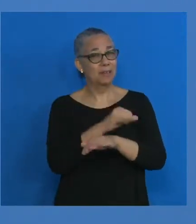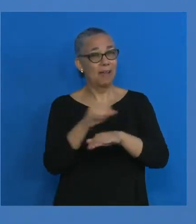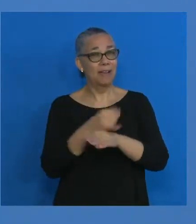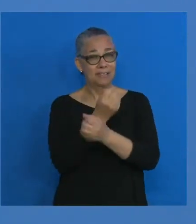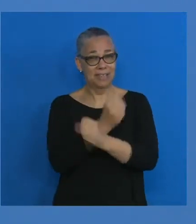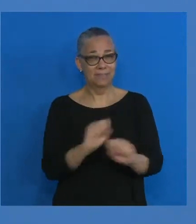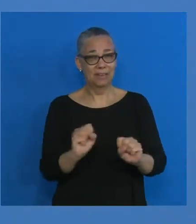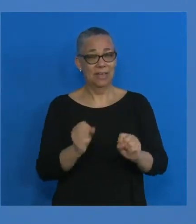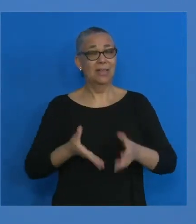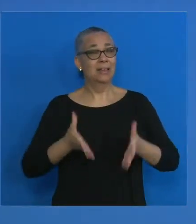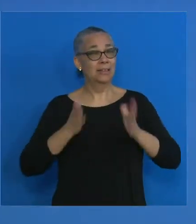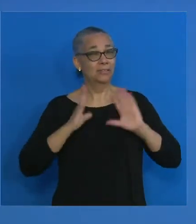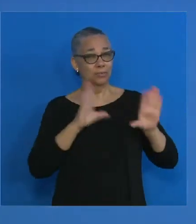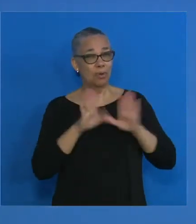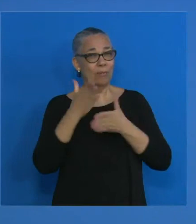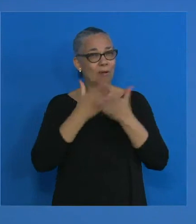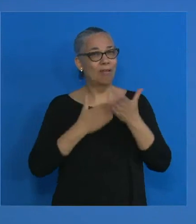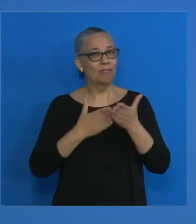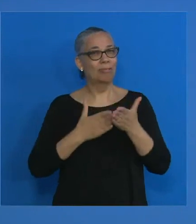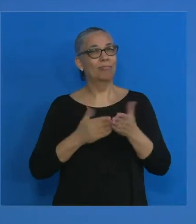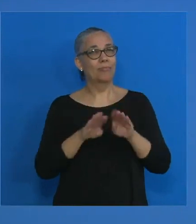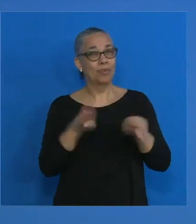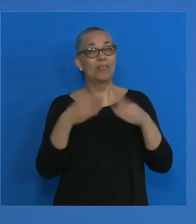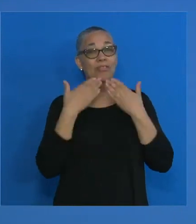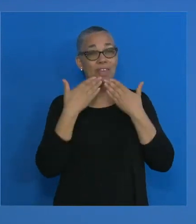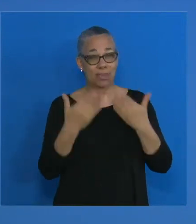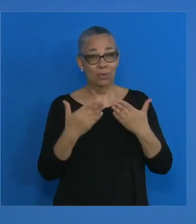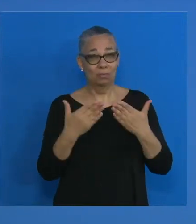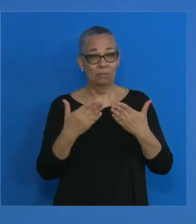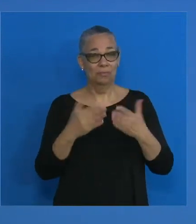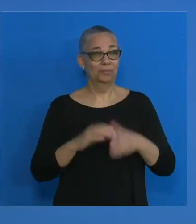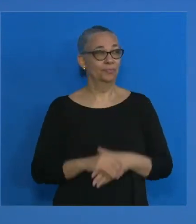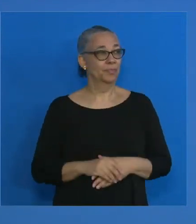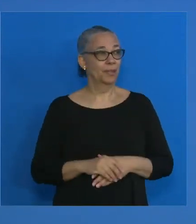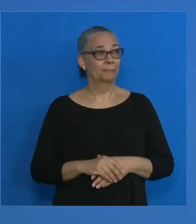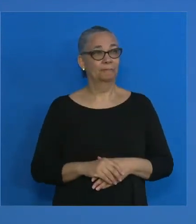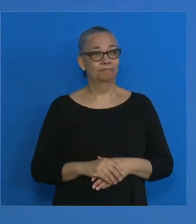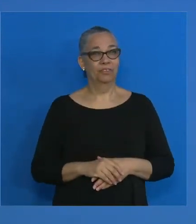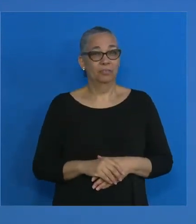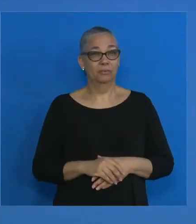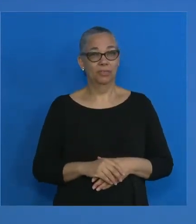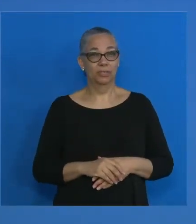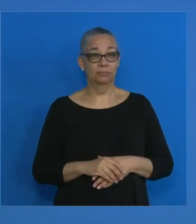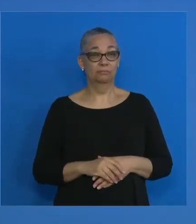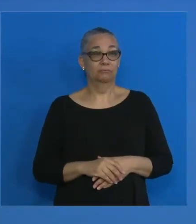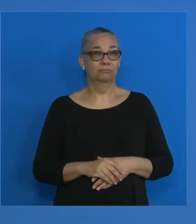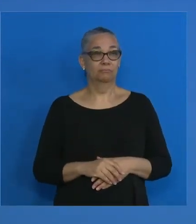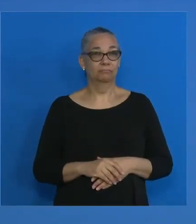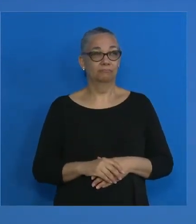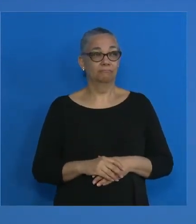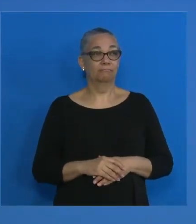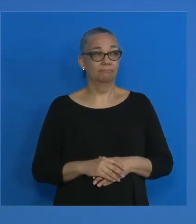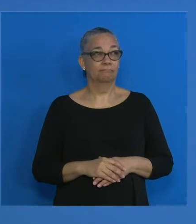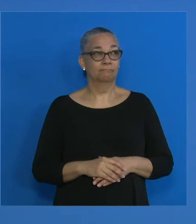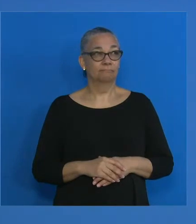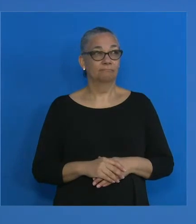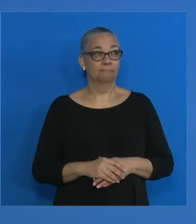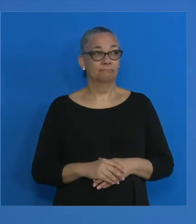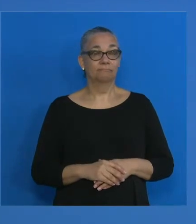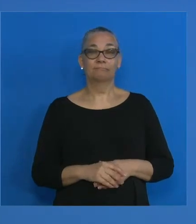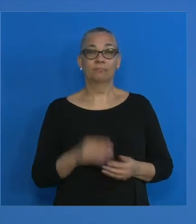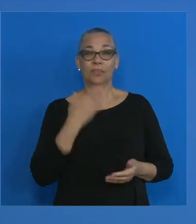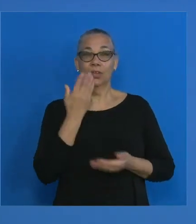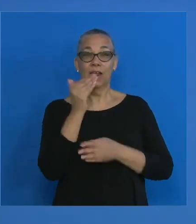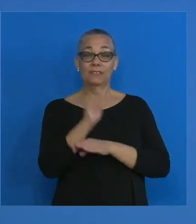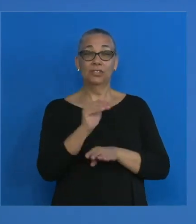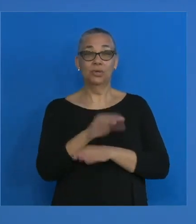Bermuda. Thank you. All right, members of the media, any questions? Owen? Good afternoon.